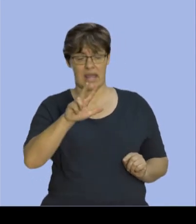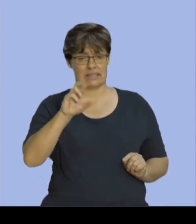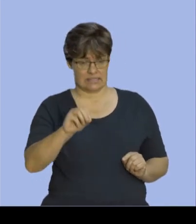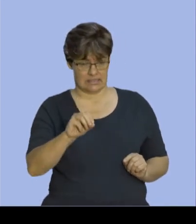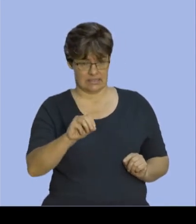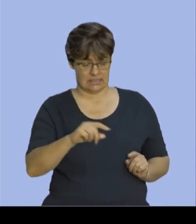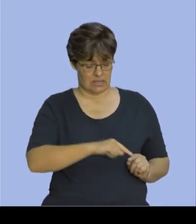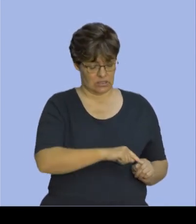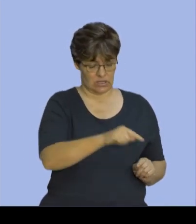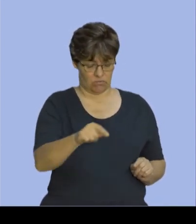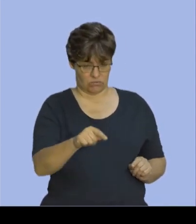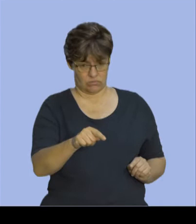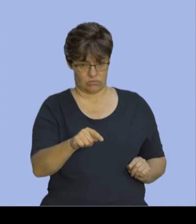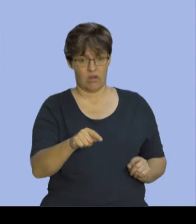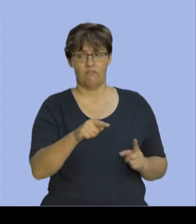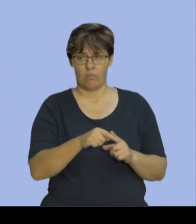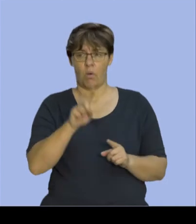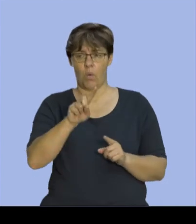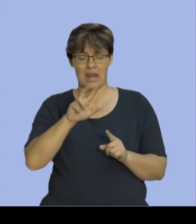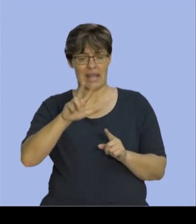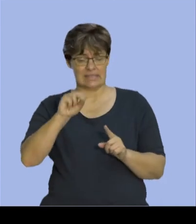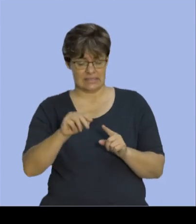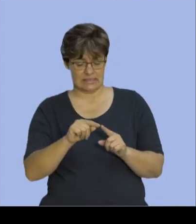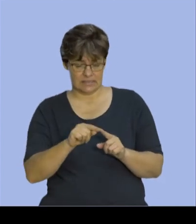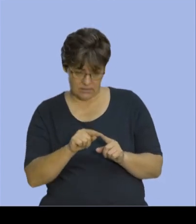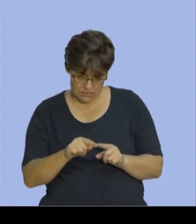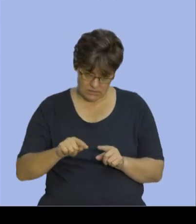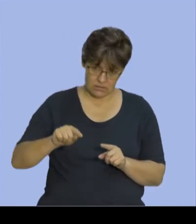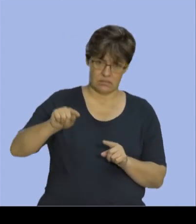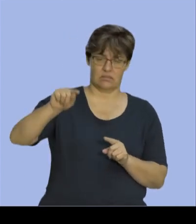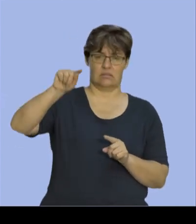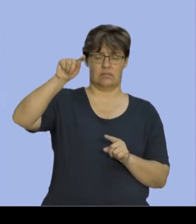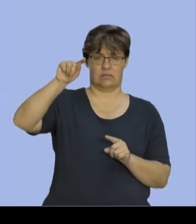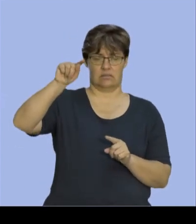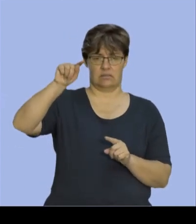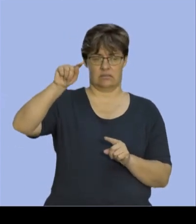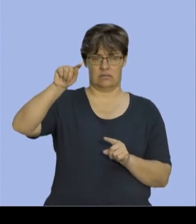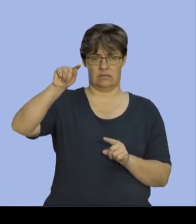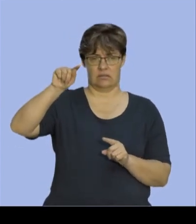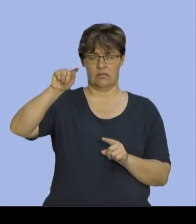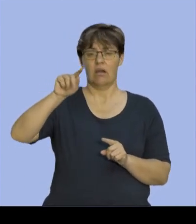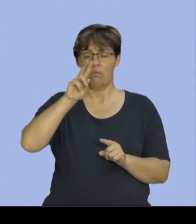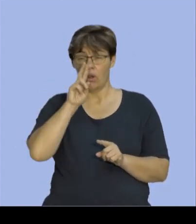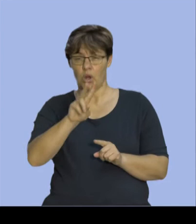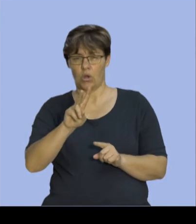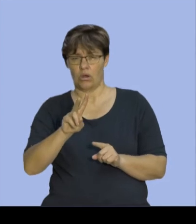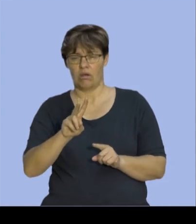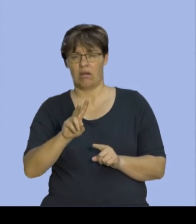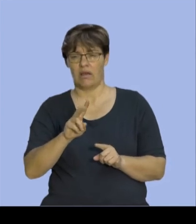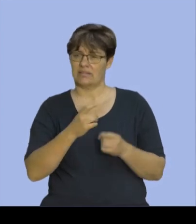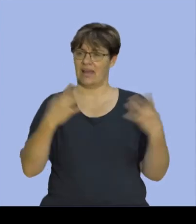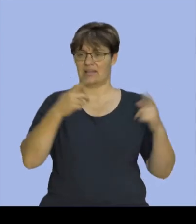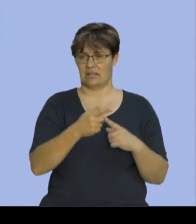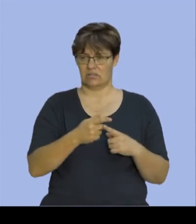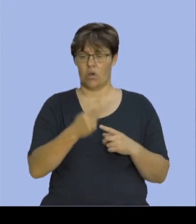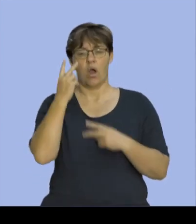from 90 up until 180, it is down here. Now from 180, it starts as what it was